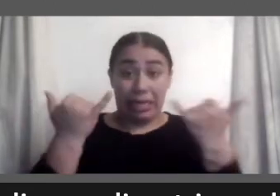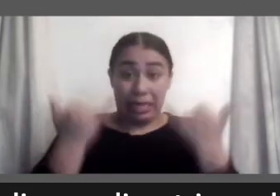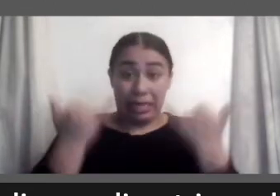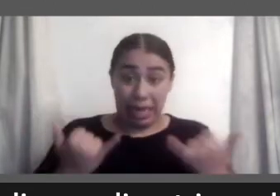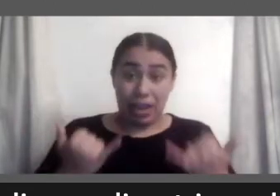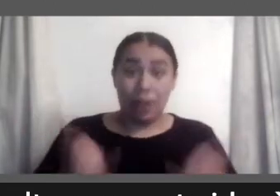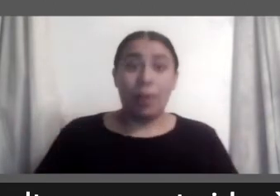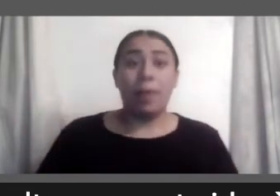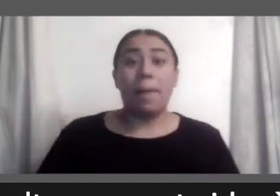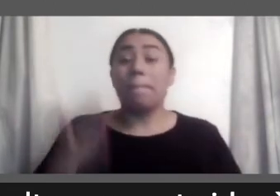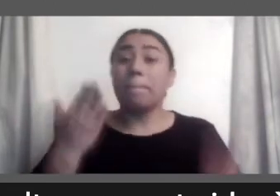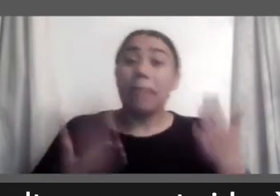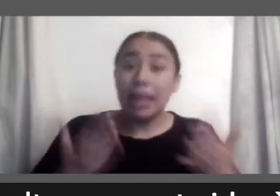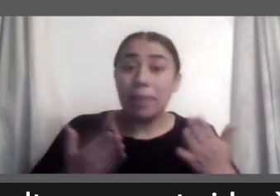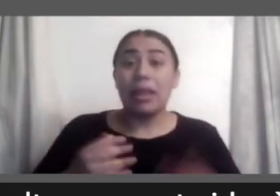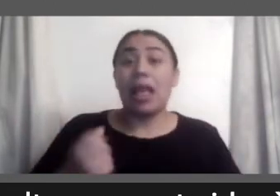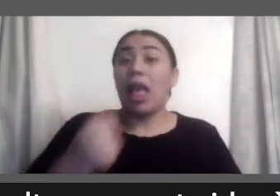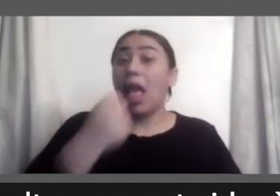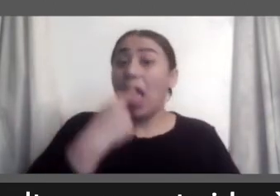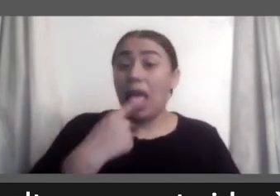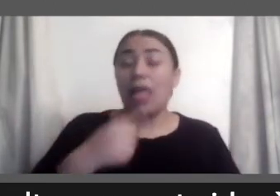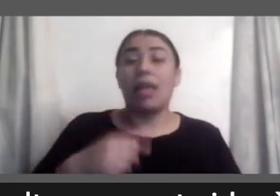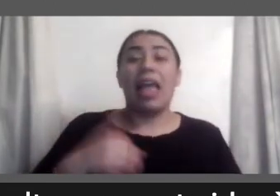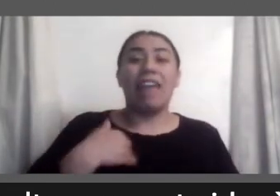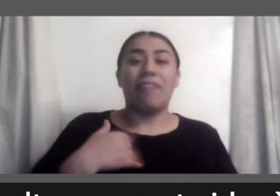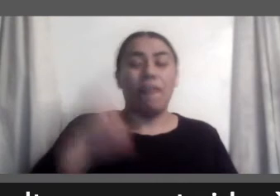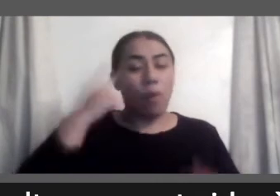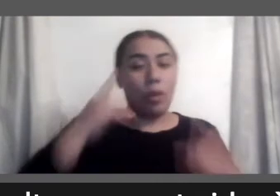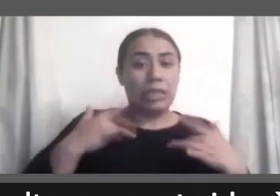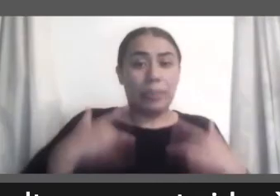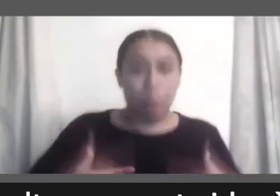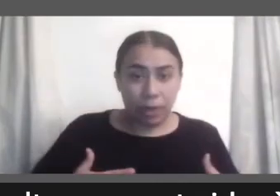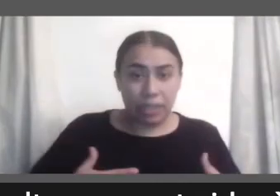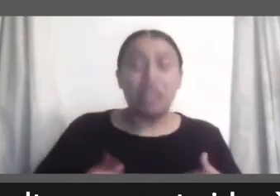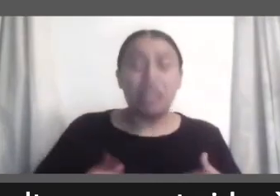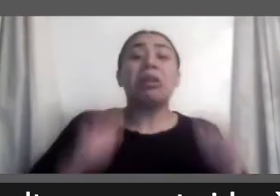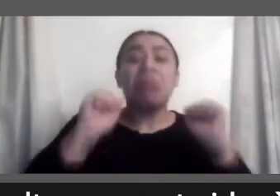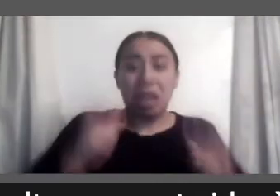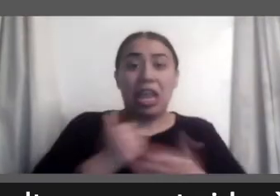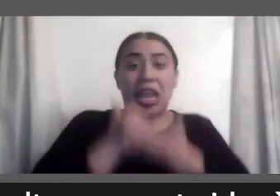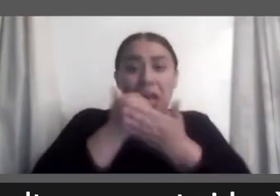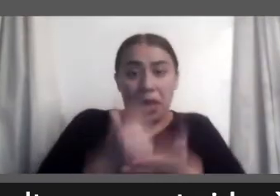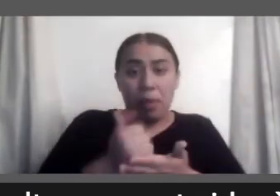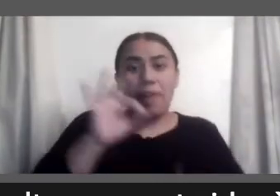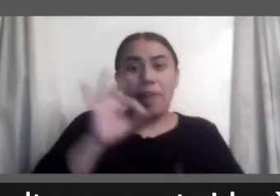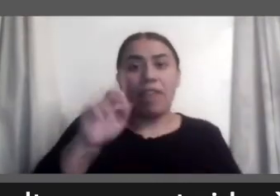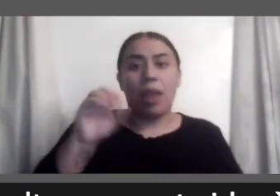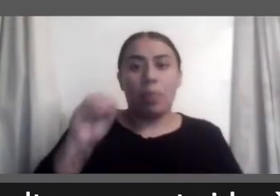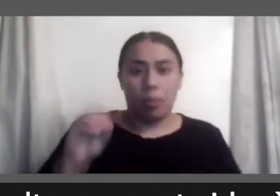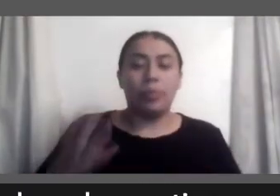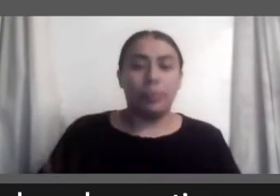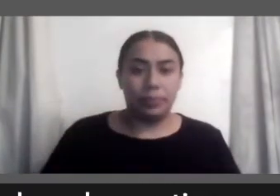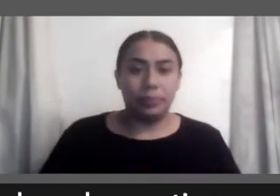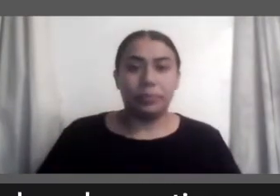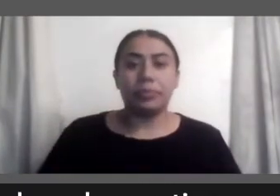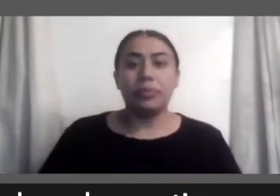guidelines. So instead, oftentimes antidepressants such as duloxetine or Cymbalta may help reduce that